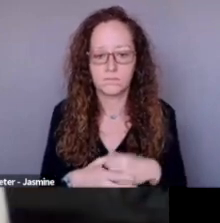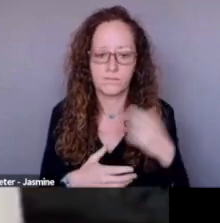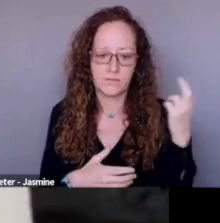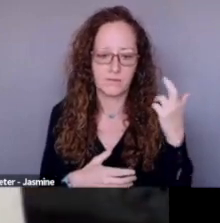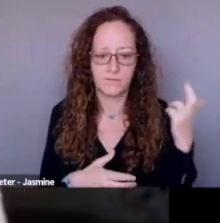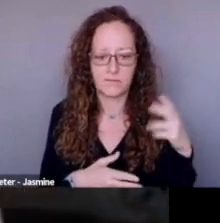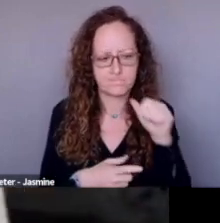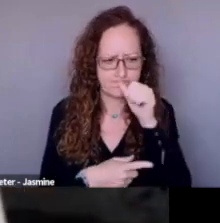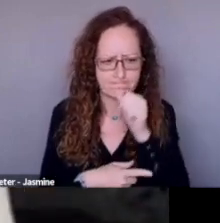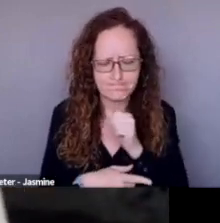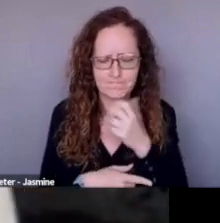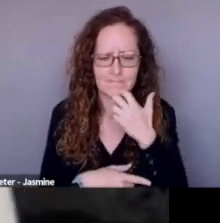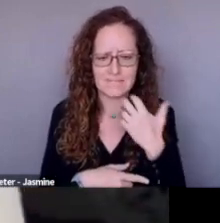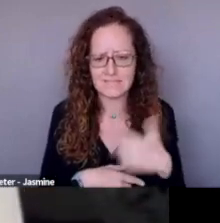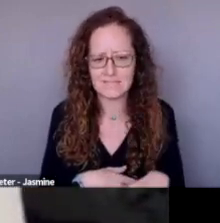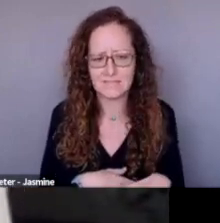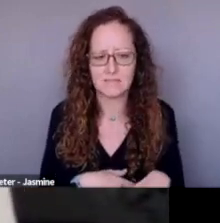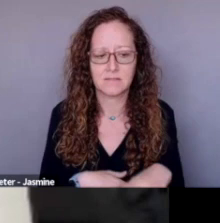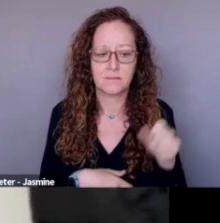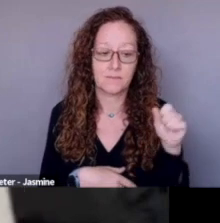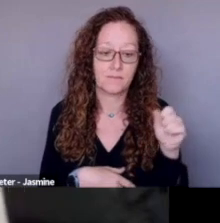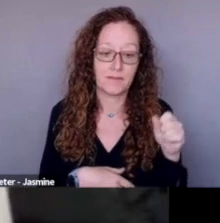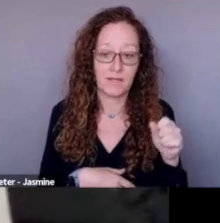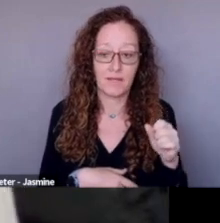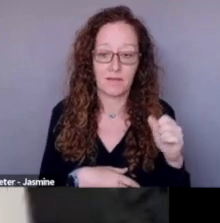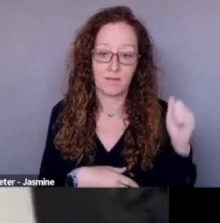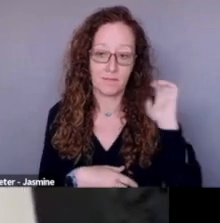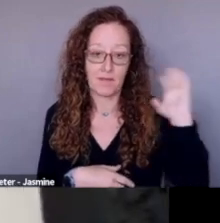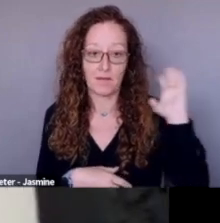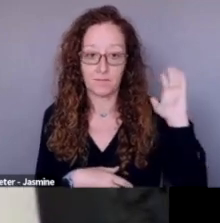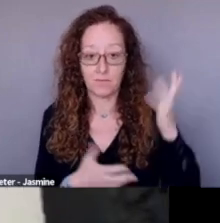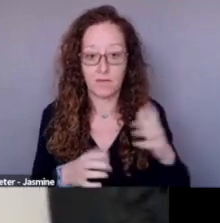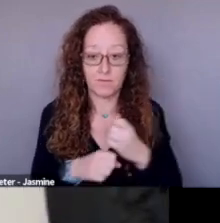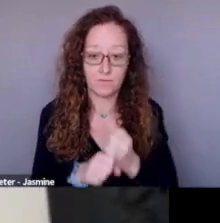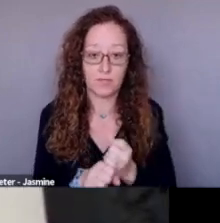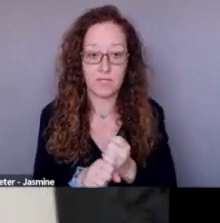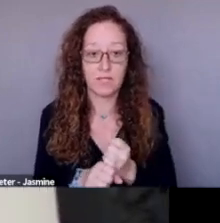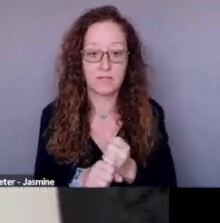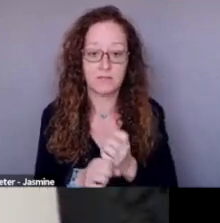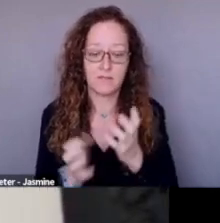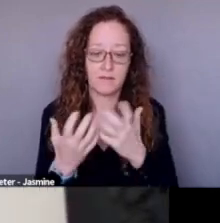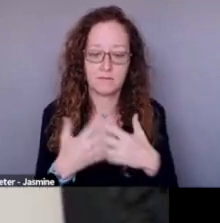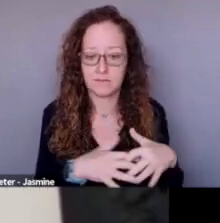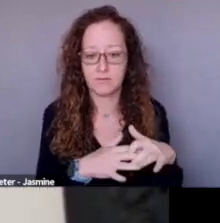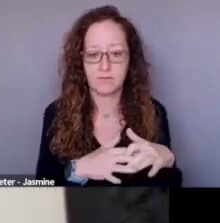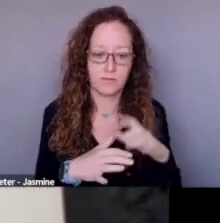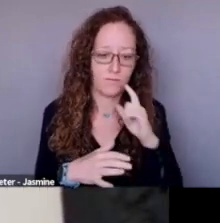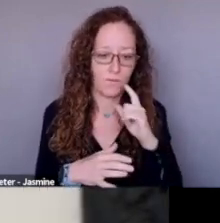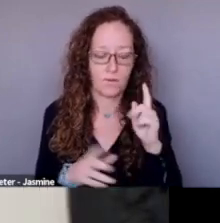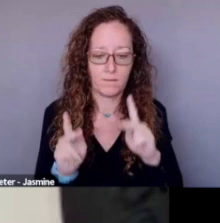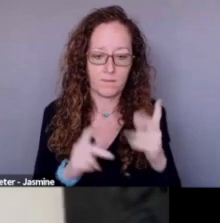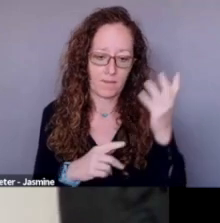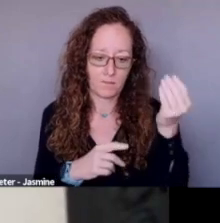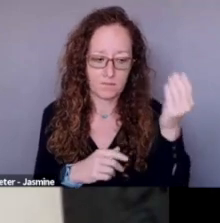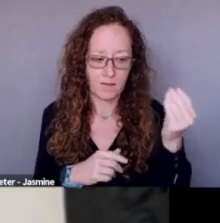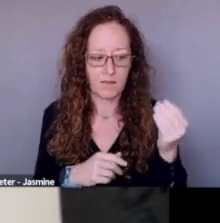so hard in the heat. But yeah, the backdrop will kind of create the synergy of them being outside in